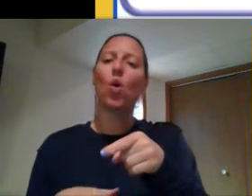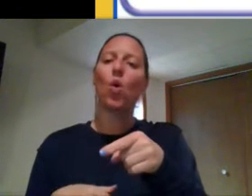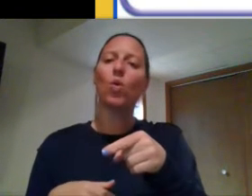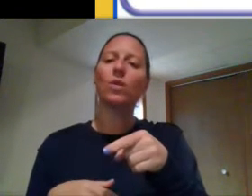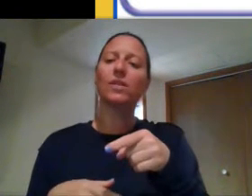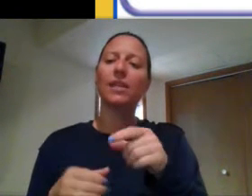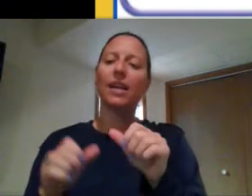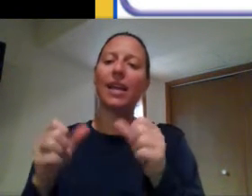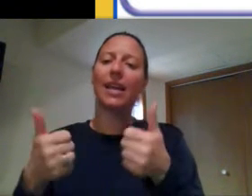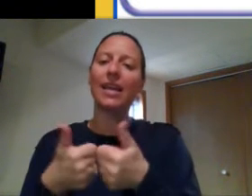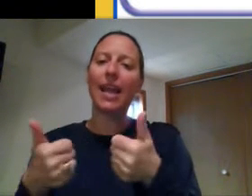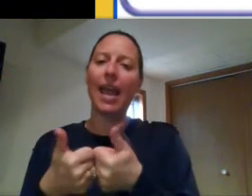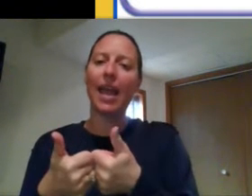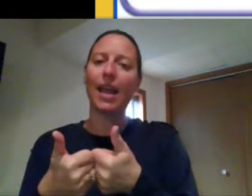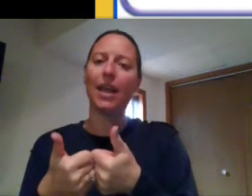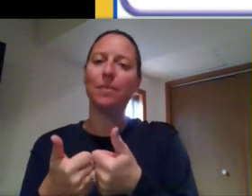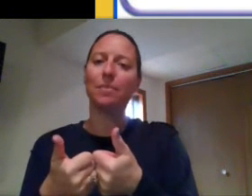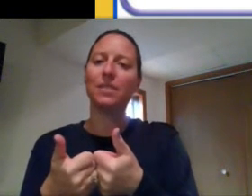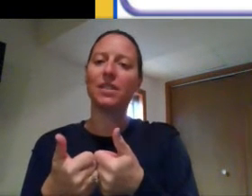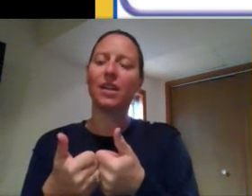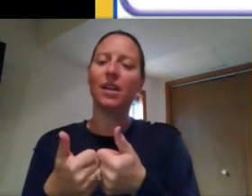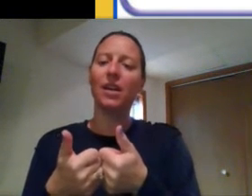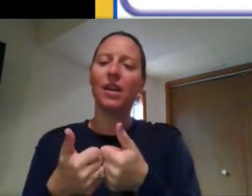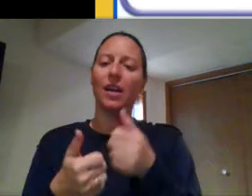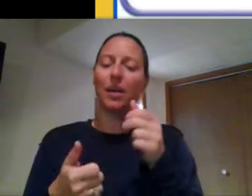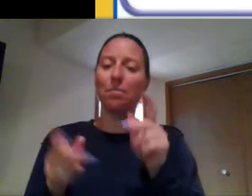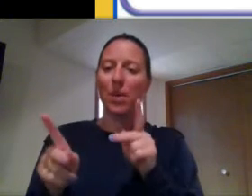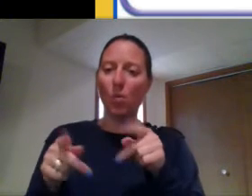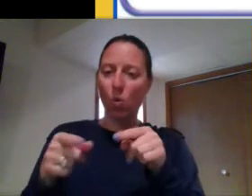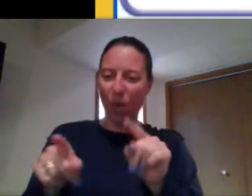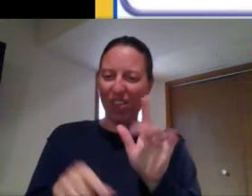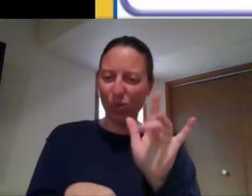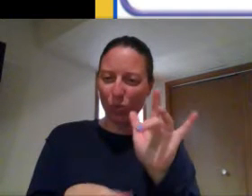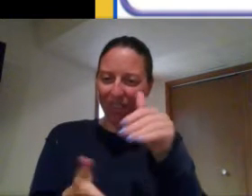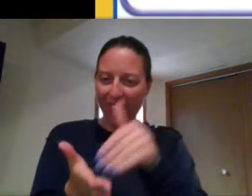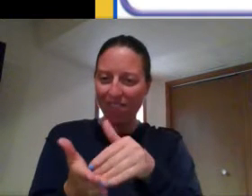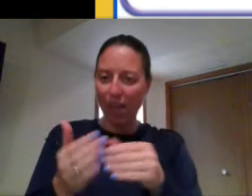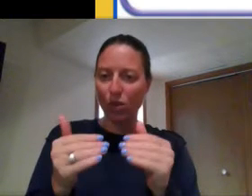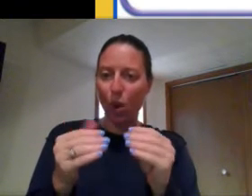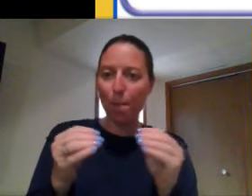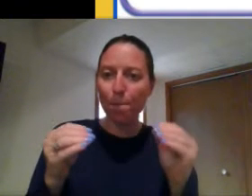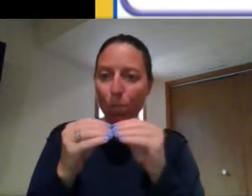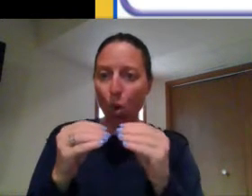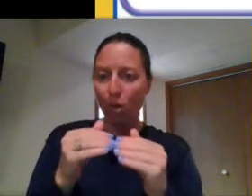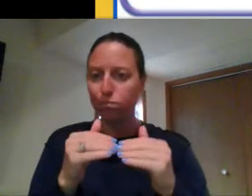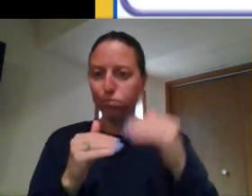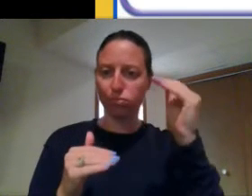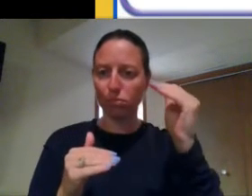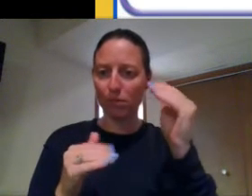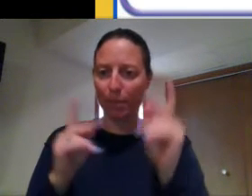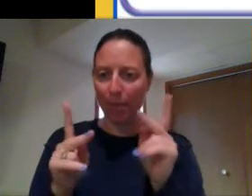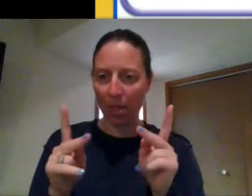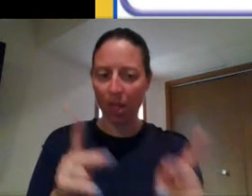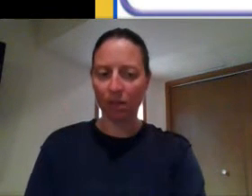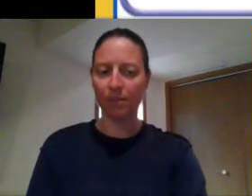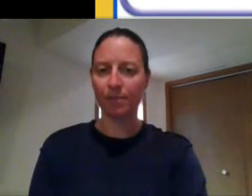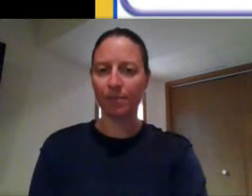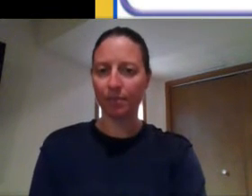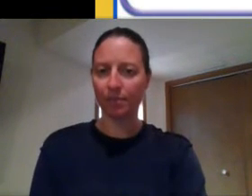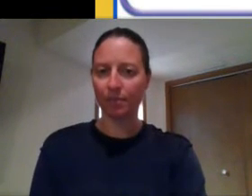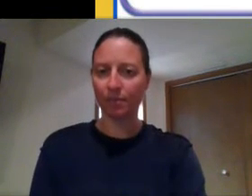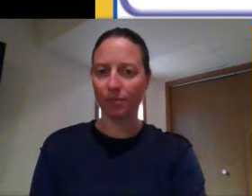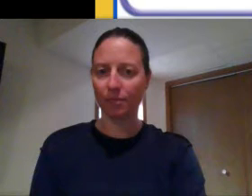people? So I need to find, first of all, the percent of all the games that had at least